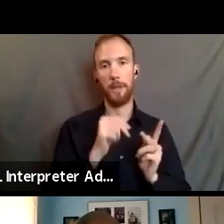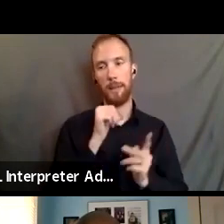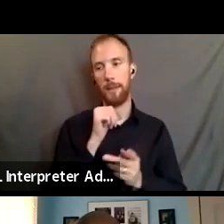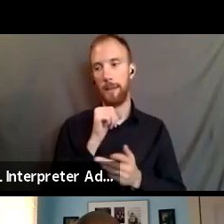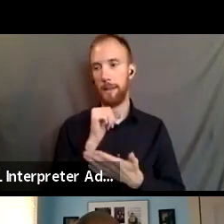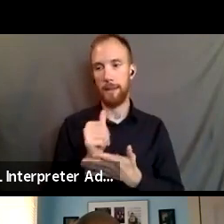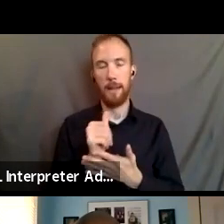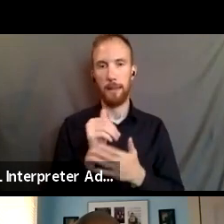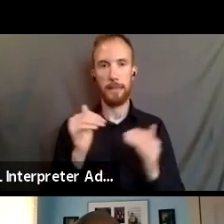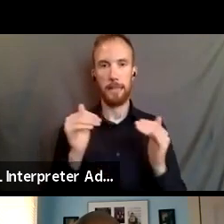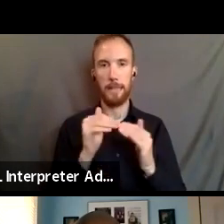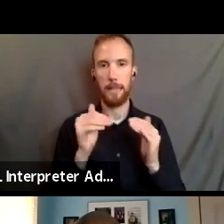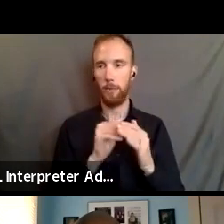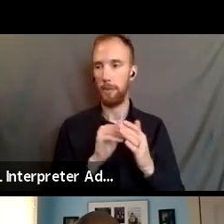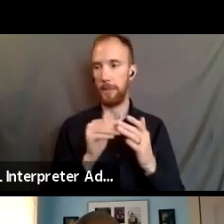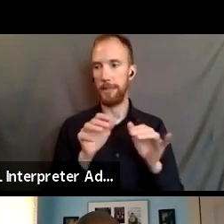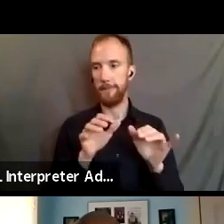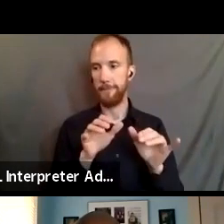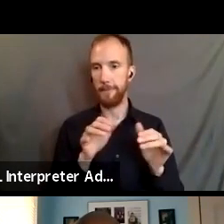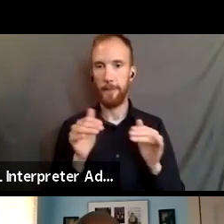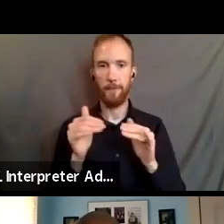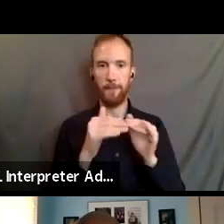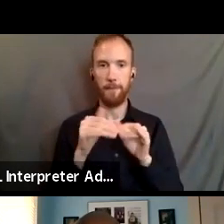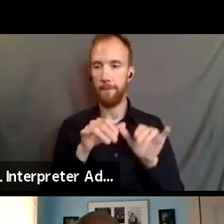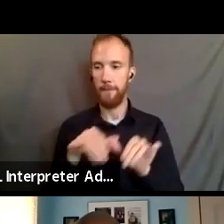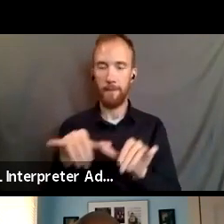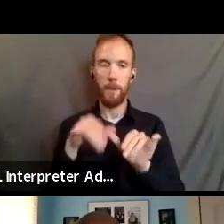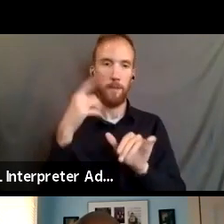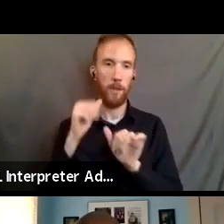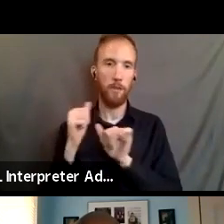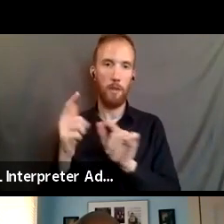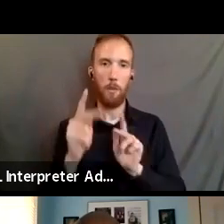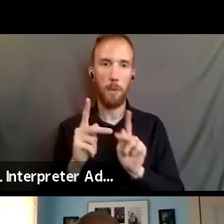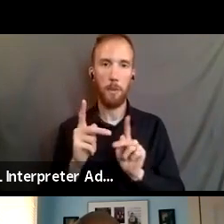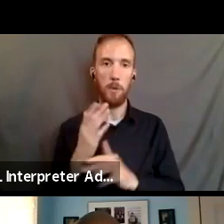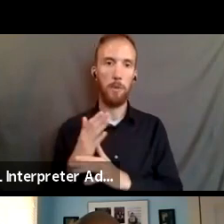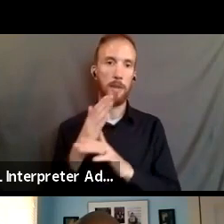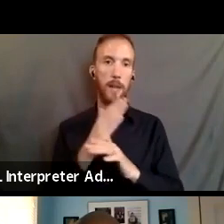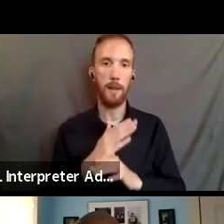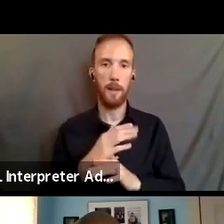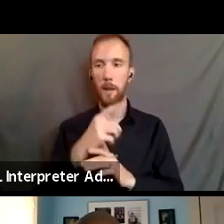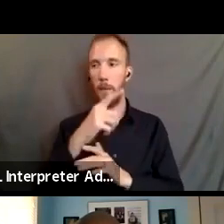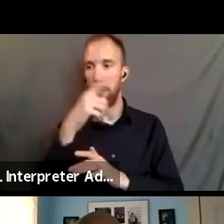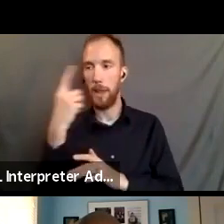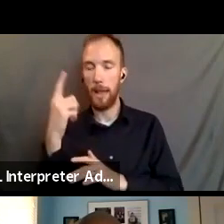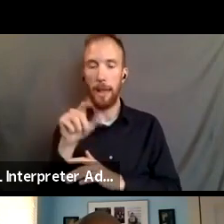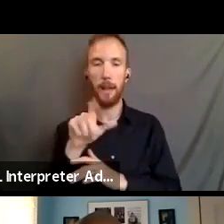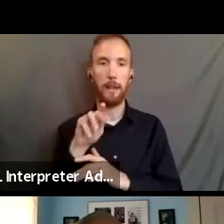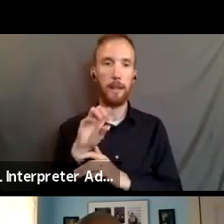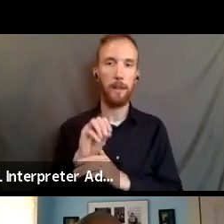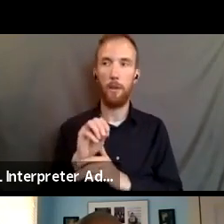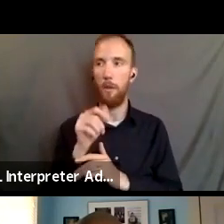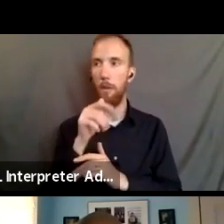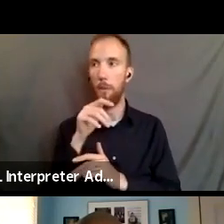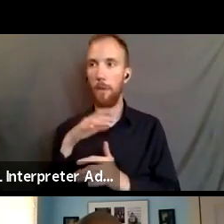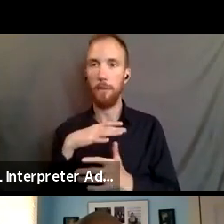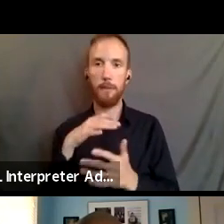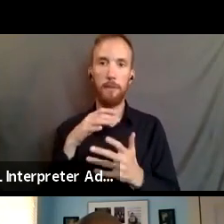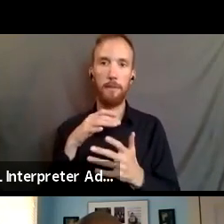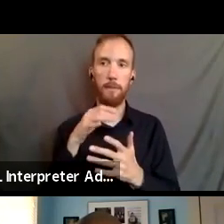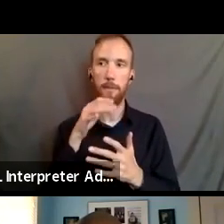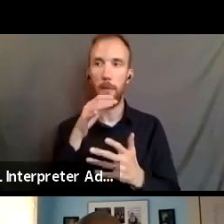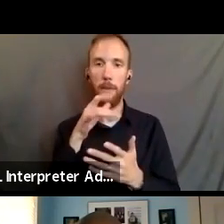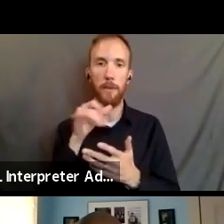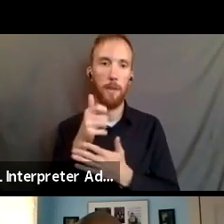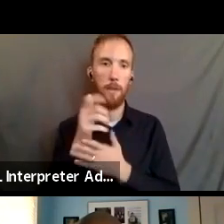please protect our black grandmothers protect our black mothers protect our latino mothers our all of our people please and allow them to